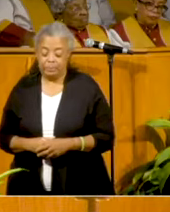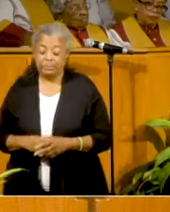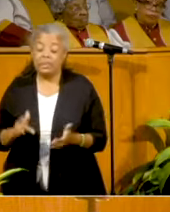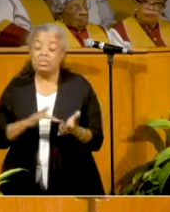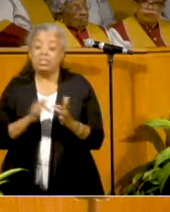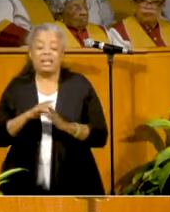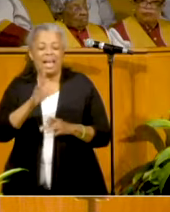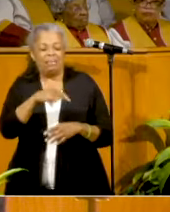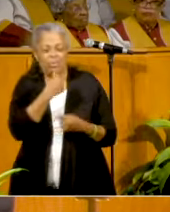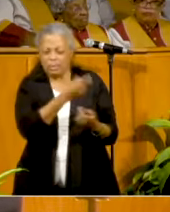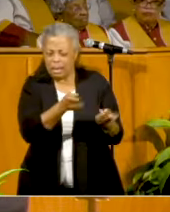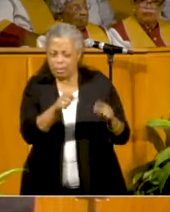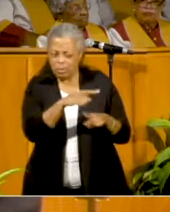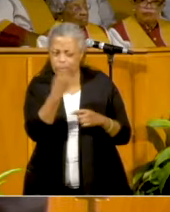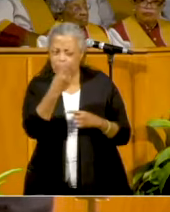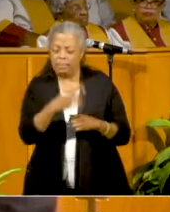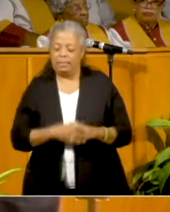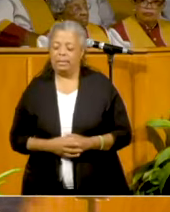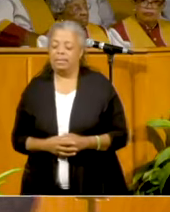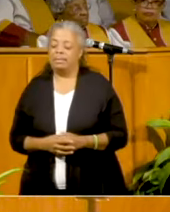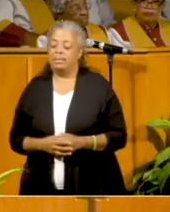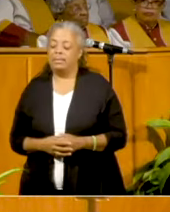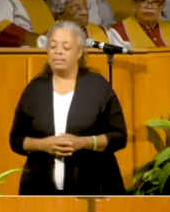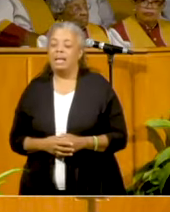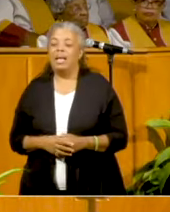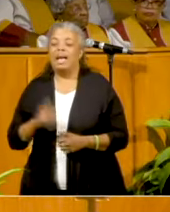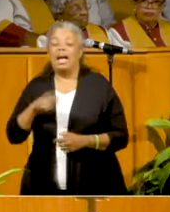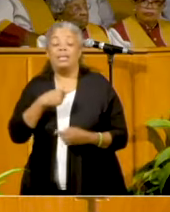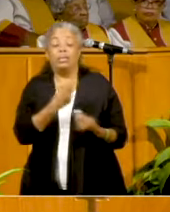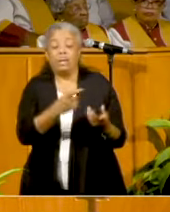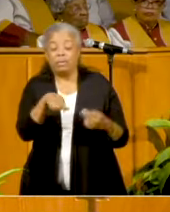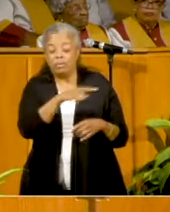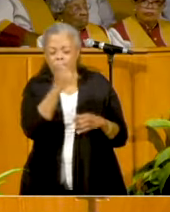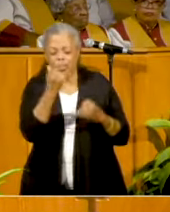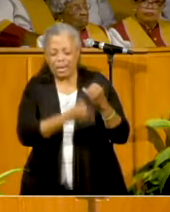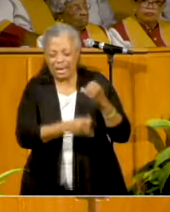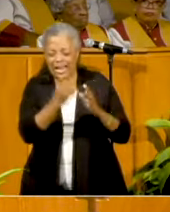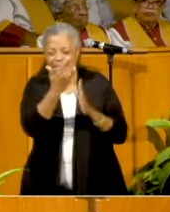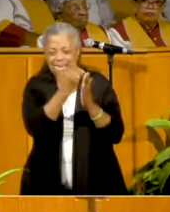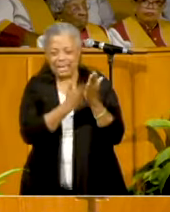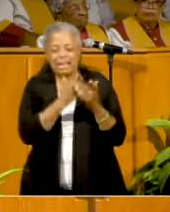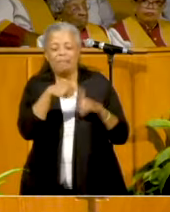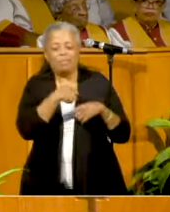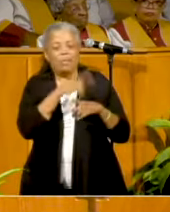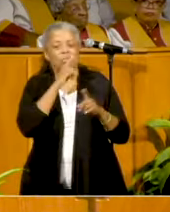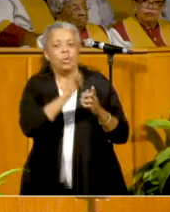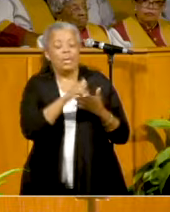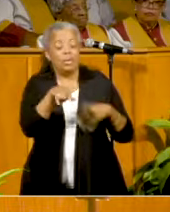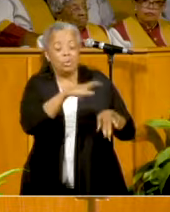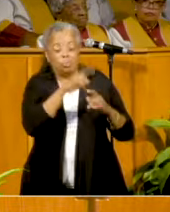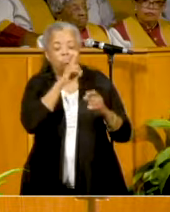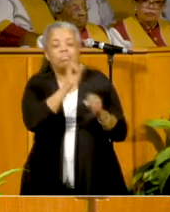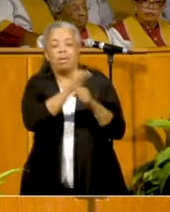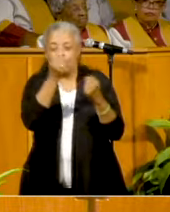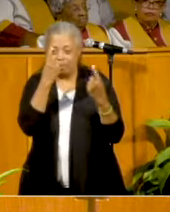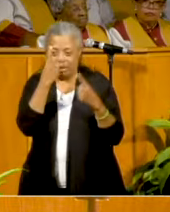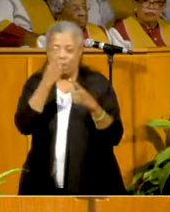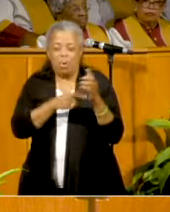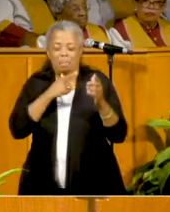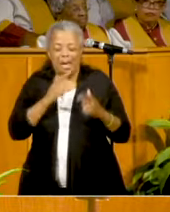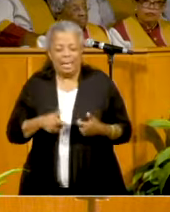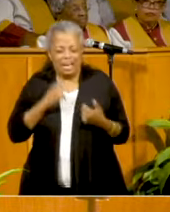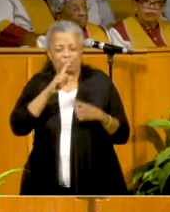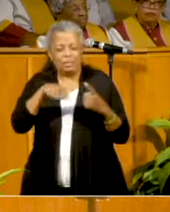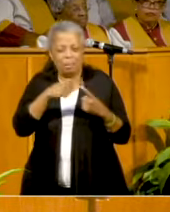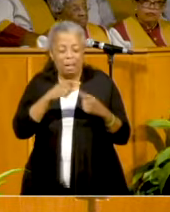And Jesus says, I got to tell you all something. I need to give you your last lesson. I need to make certain you understand what my life